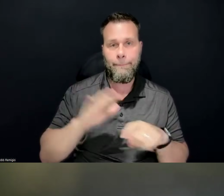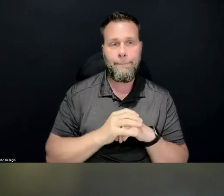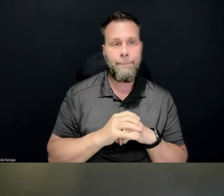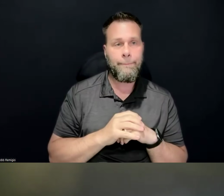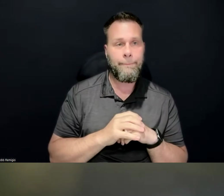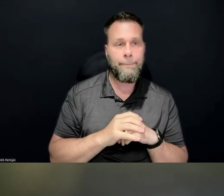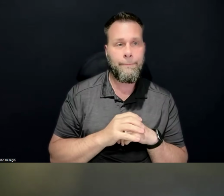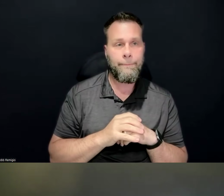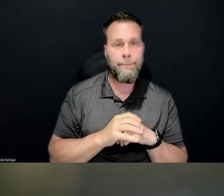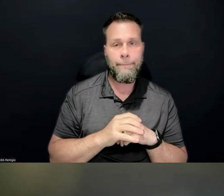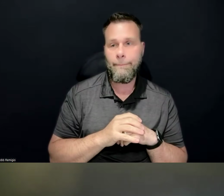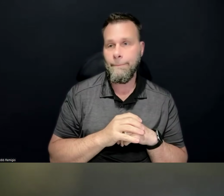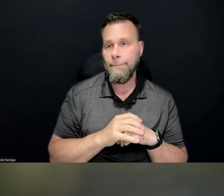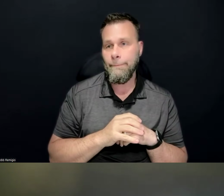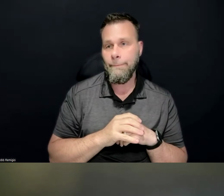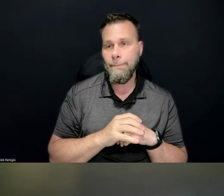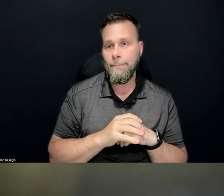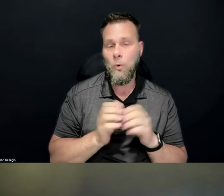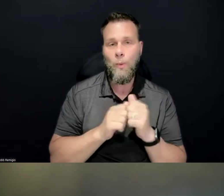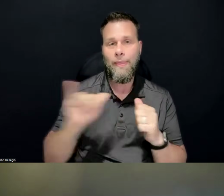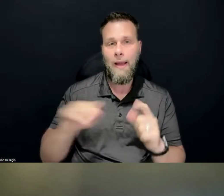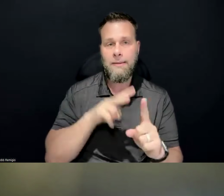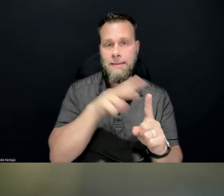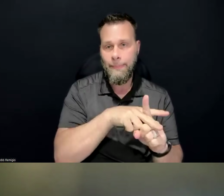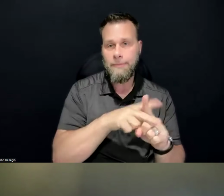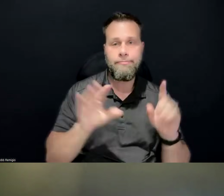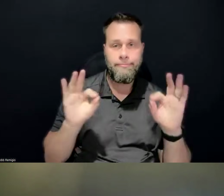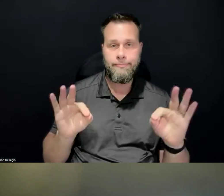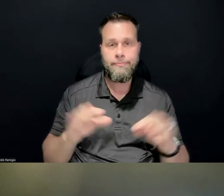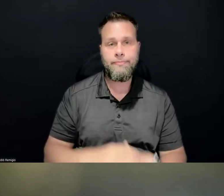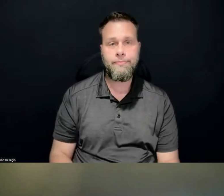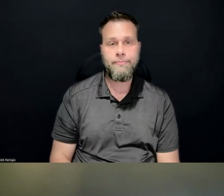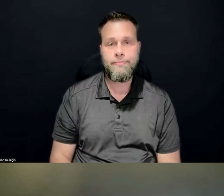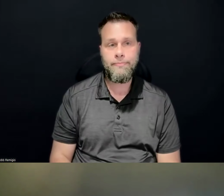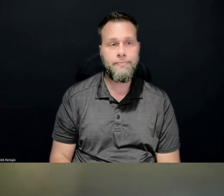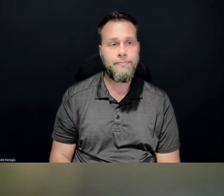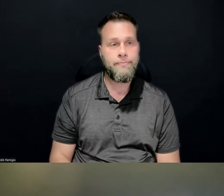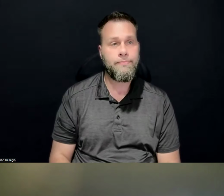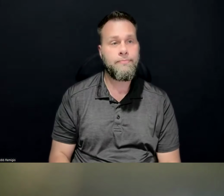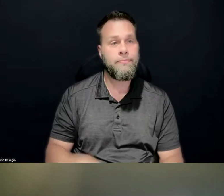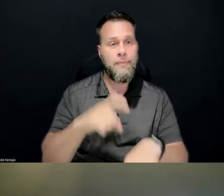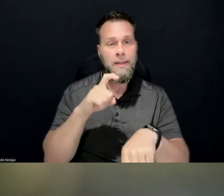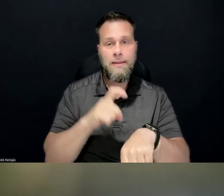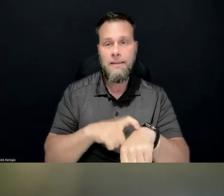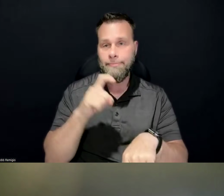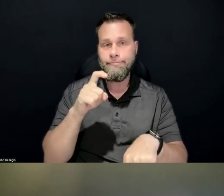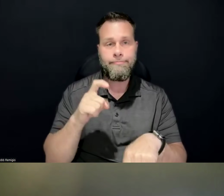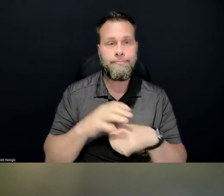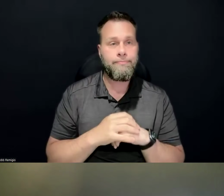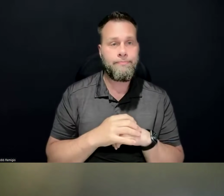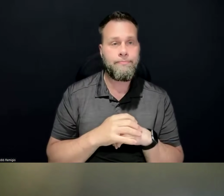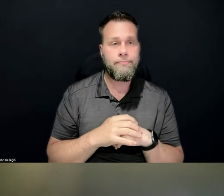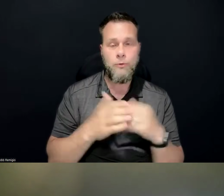it with that assignment. Okay, and with that, I think it's time for breakout rooms to open.